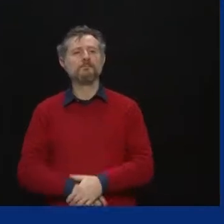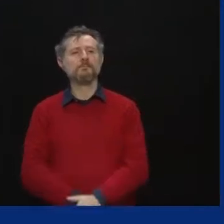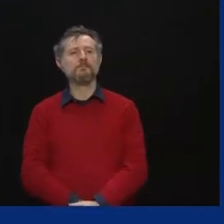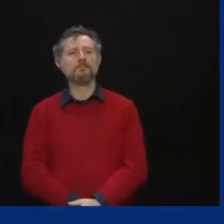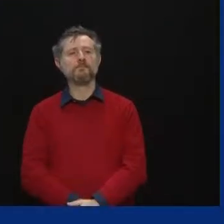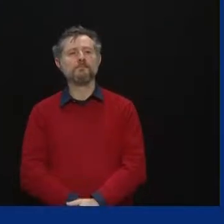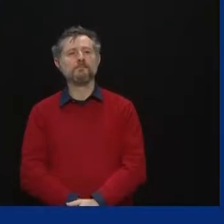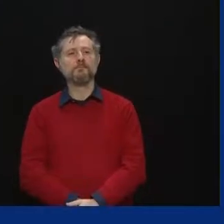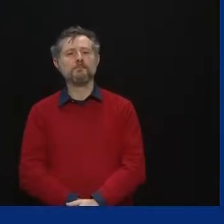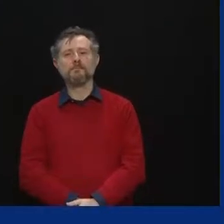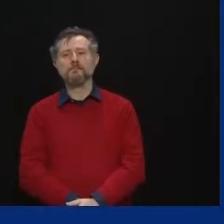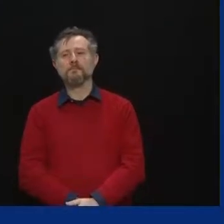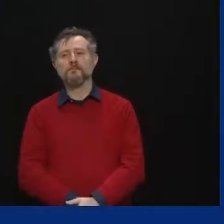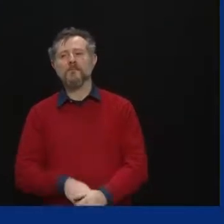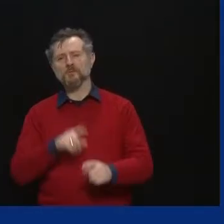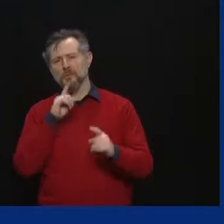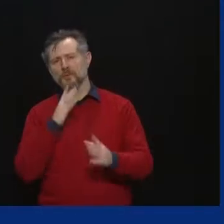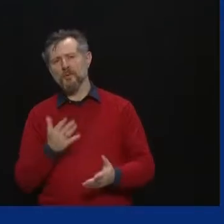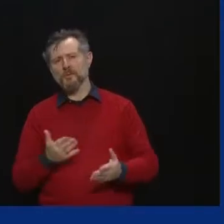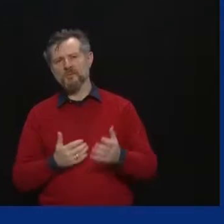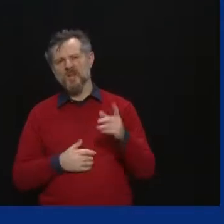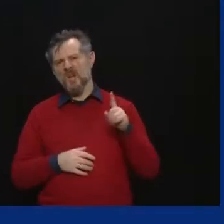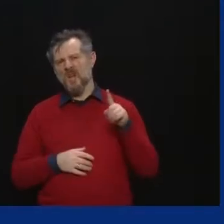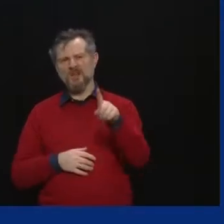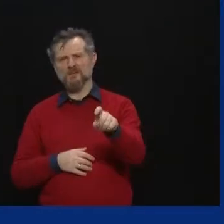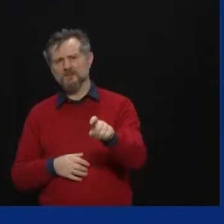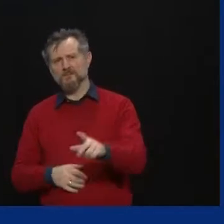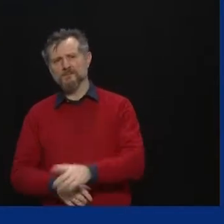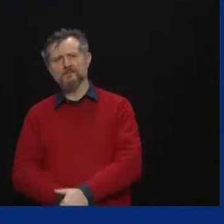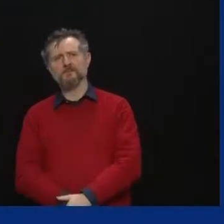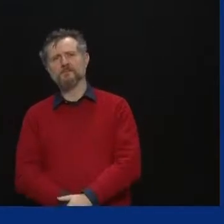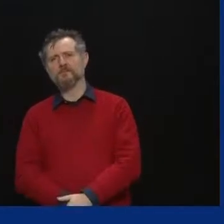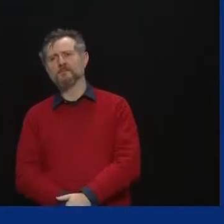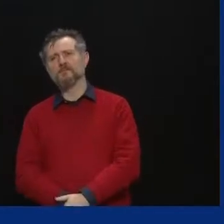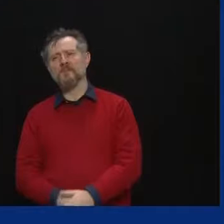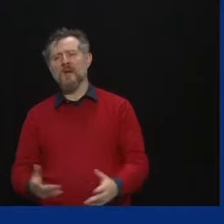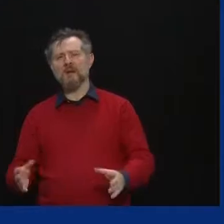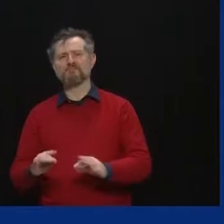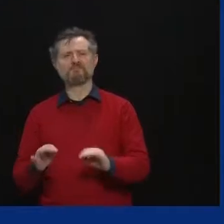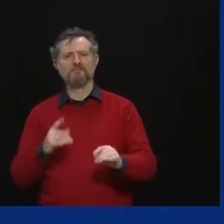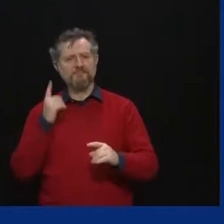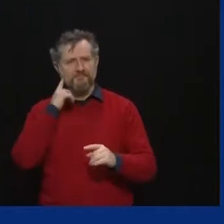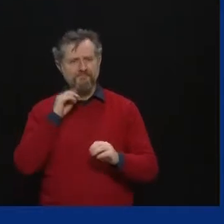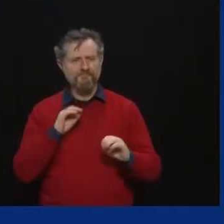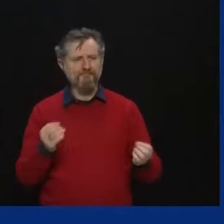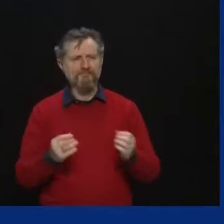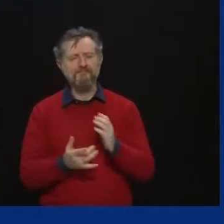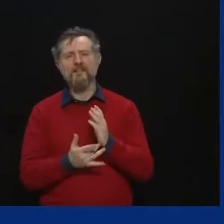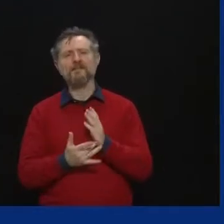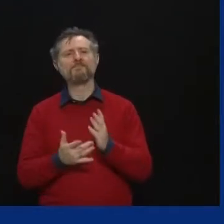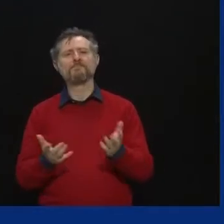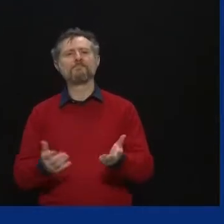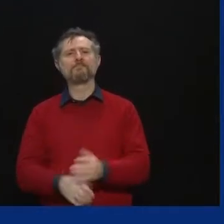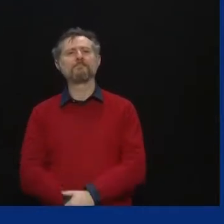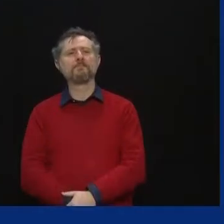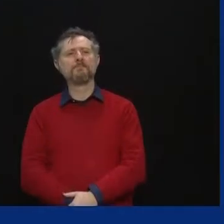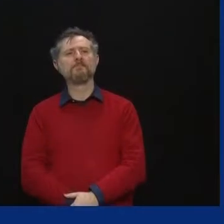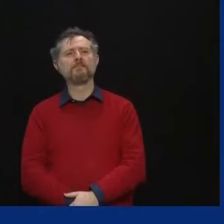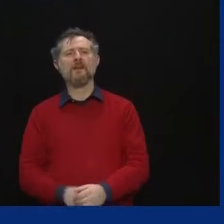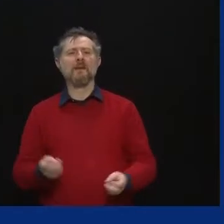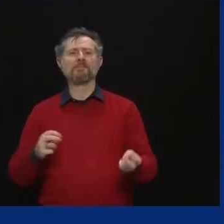the 28th. Yeah, when will that be released? We'll get that. Okay. We'll get that to you. Thanks, everyone.